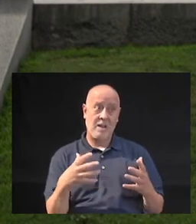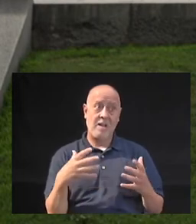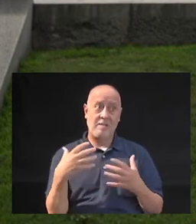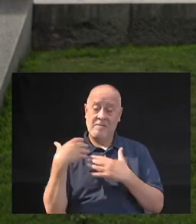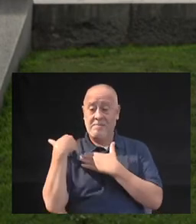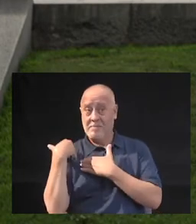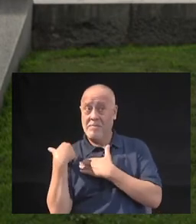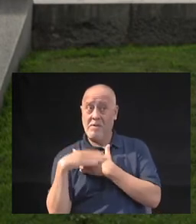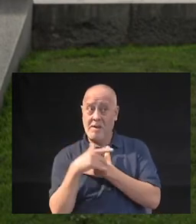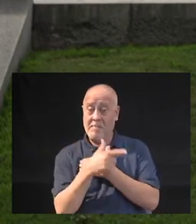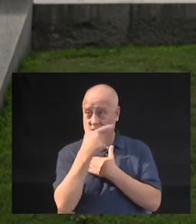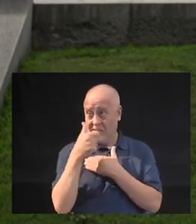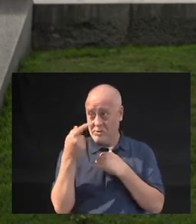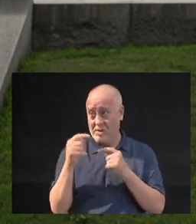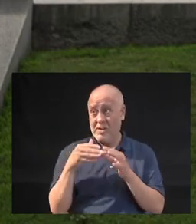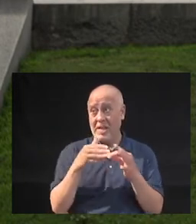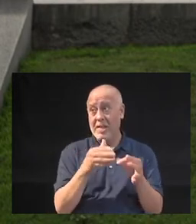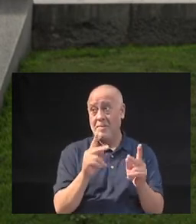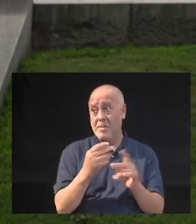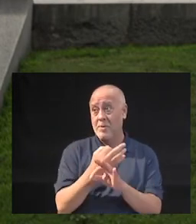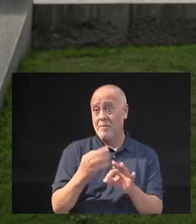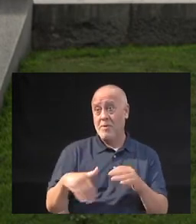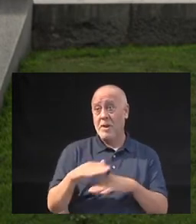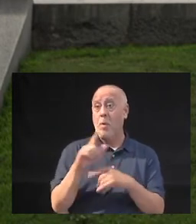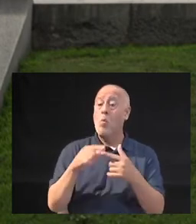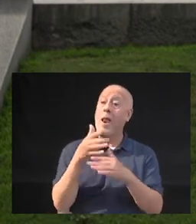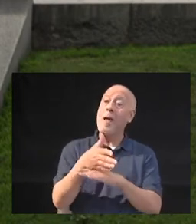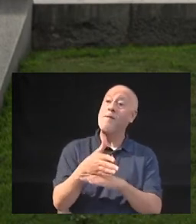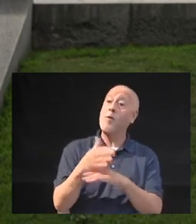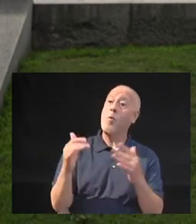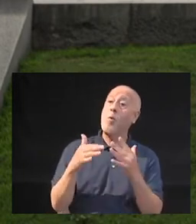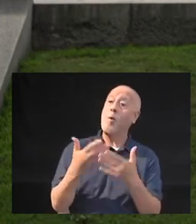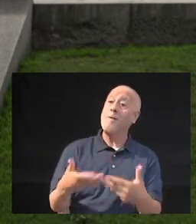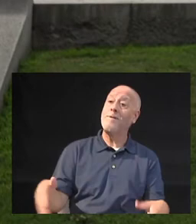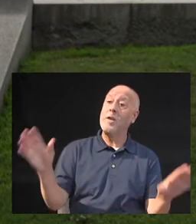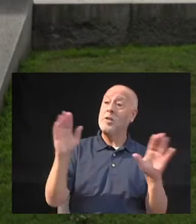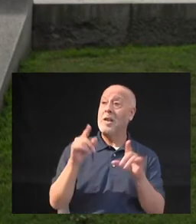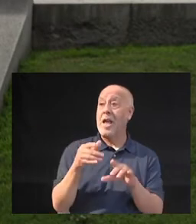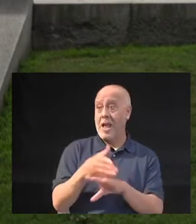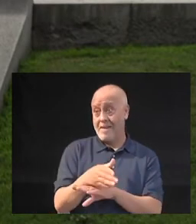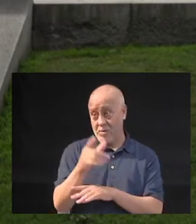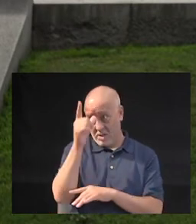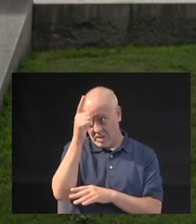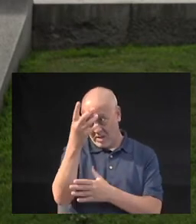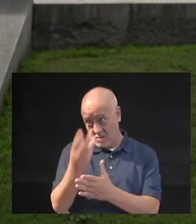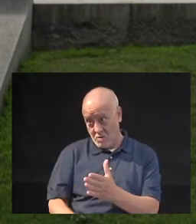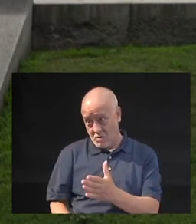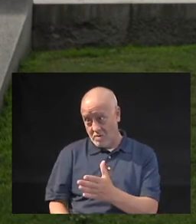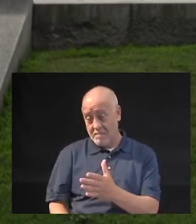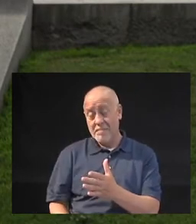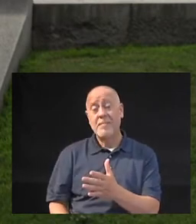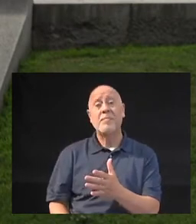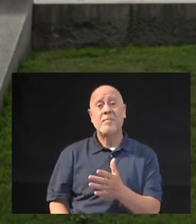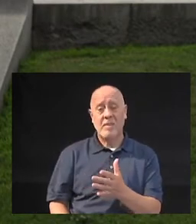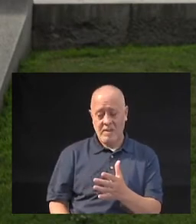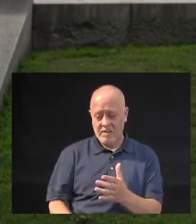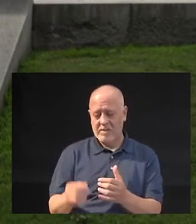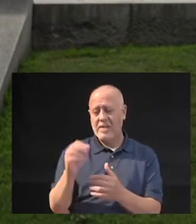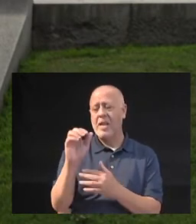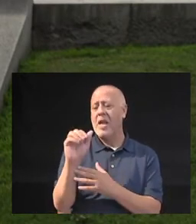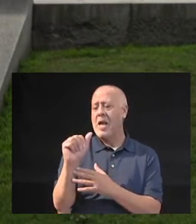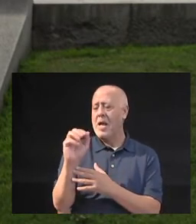to lead his people to freedom. When, after the war is over and after Lincoln is gone, there is the